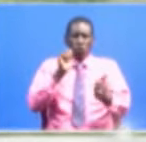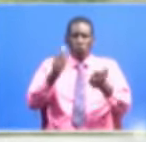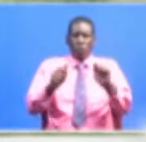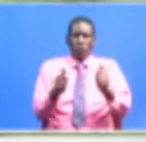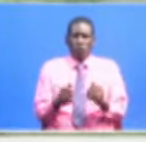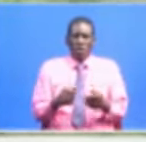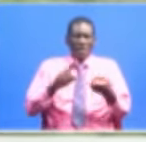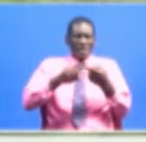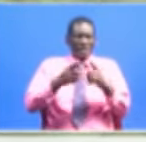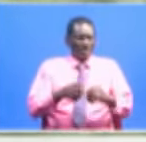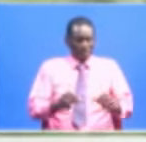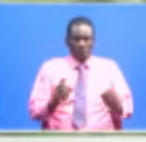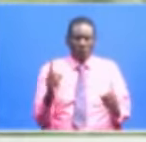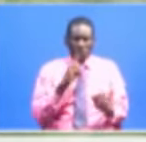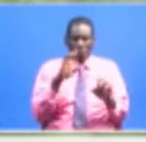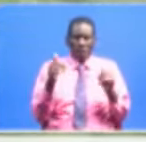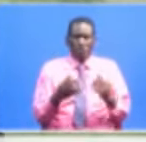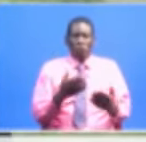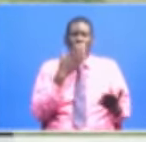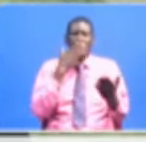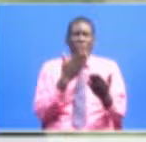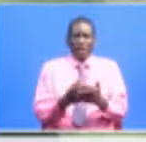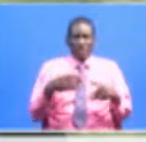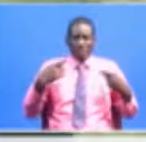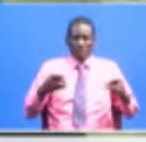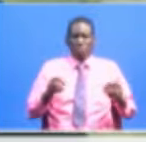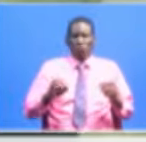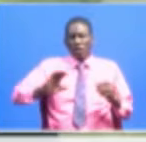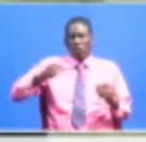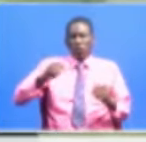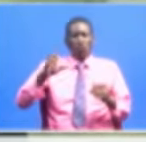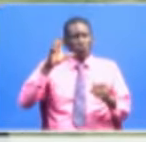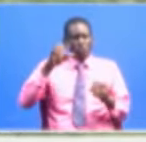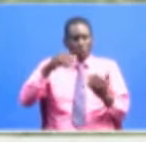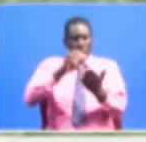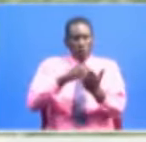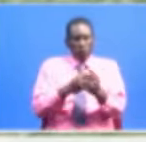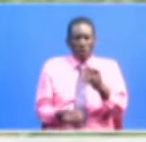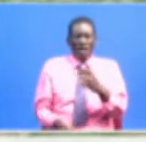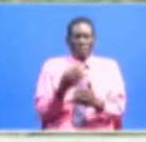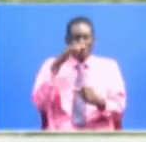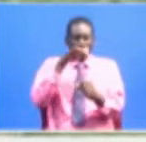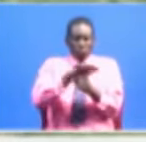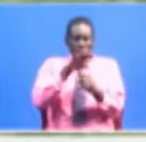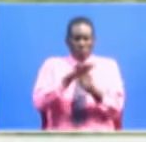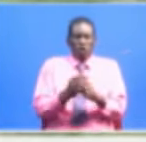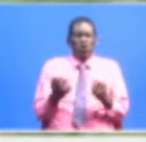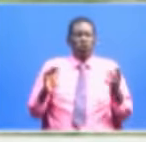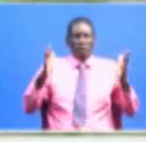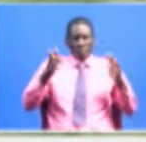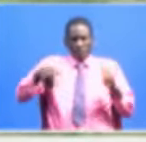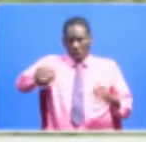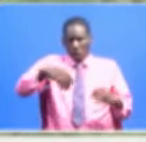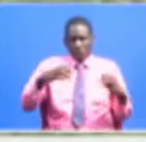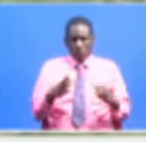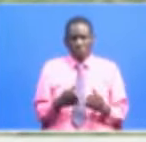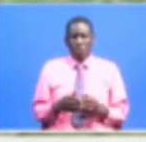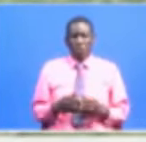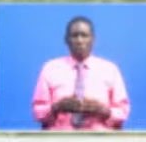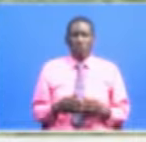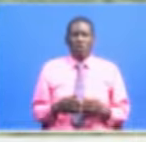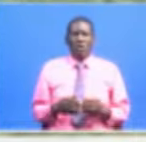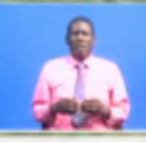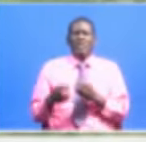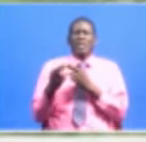very, very tough, and we are very grateful to the people of the county of Machakos for turning out in large numbers to cheer our teams. The role of sports as